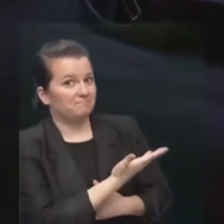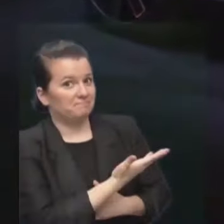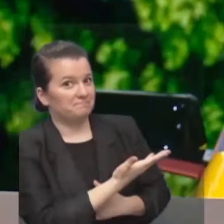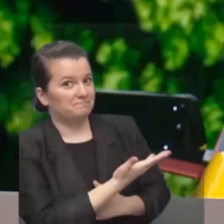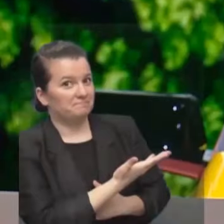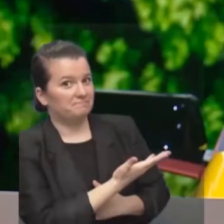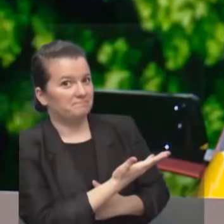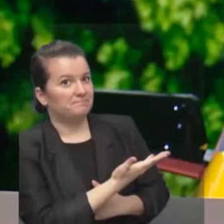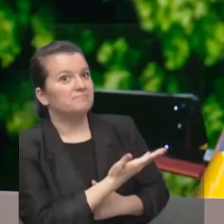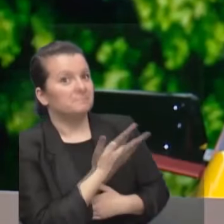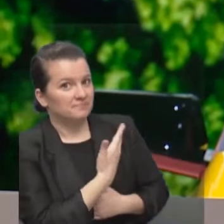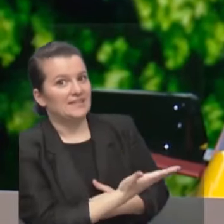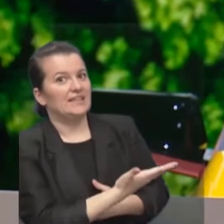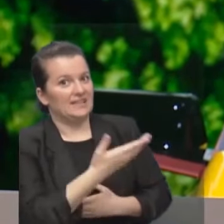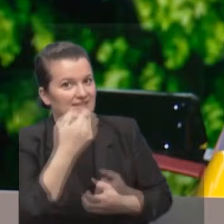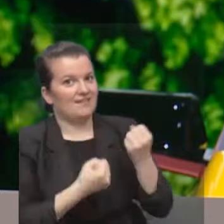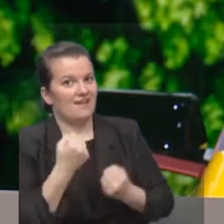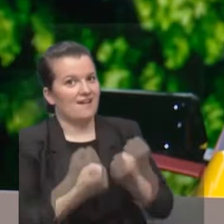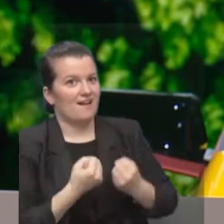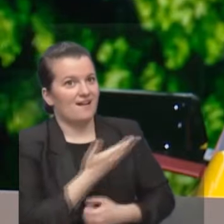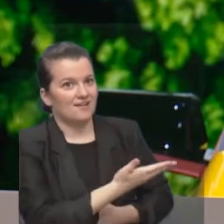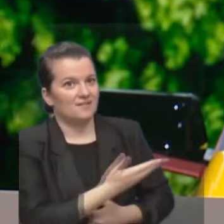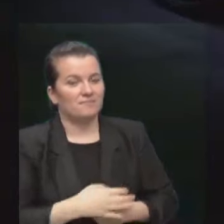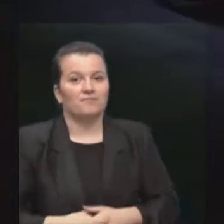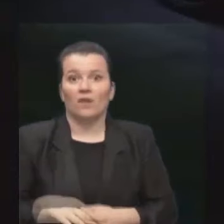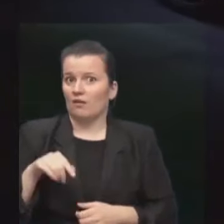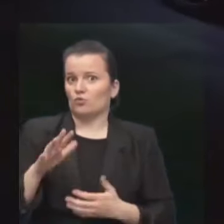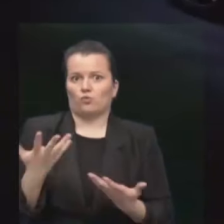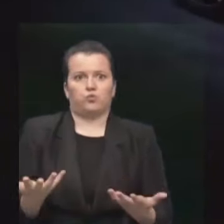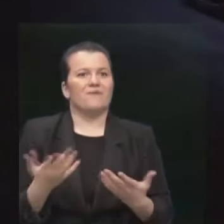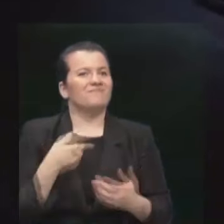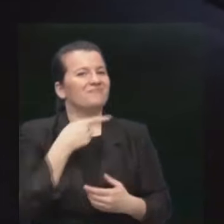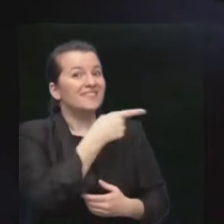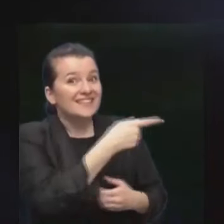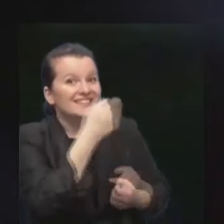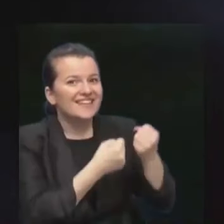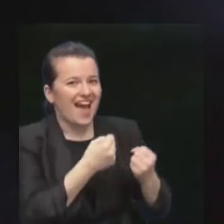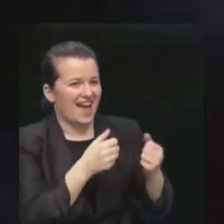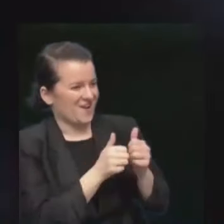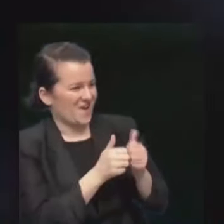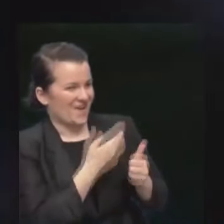iconic car, especially in Europe. But although you have